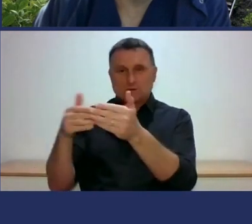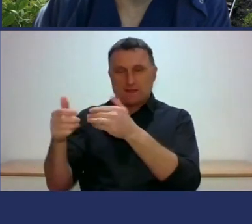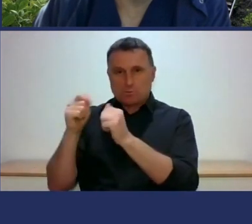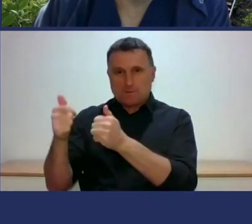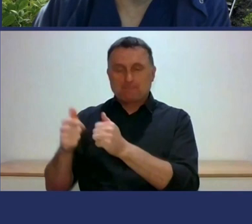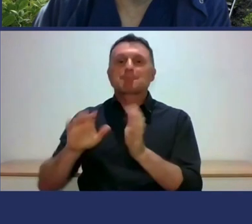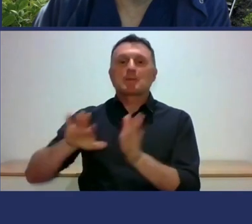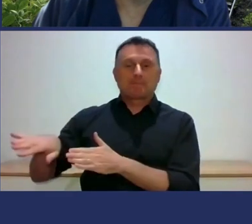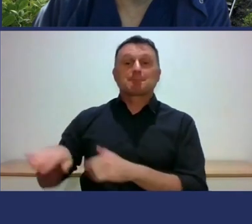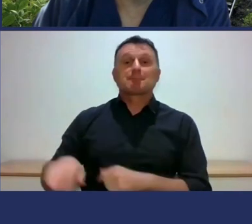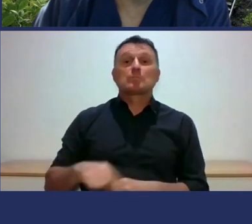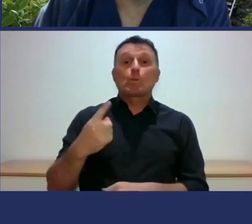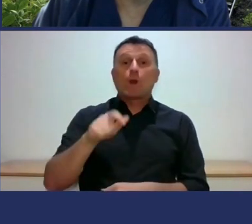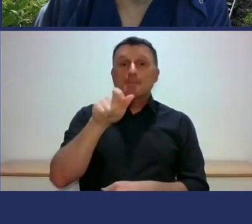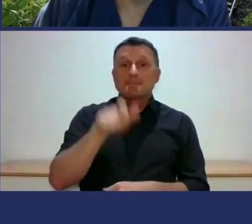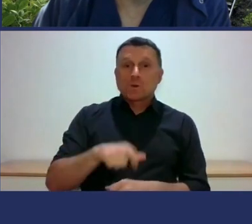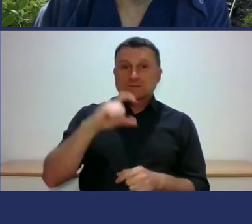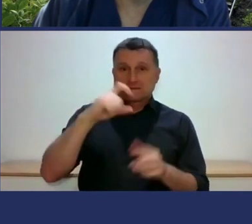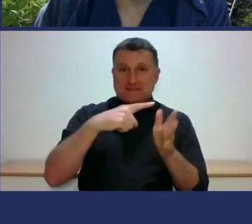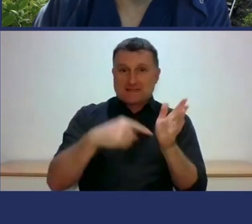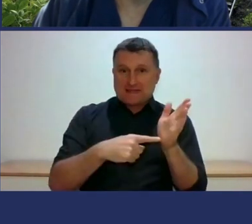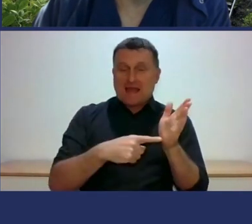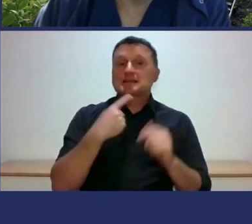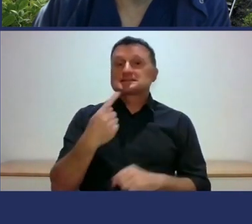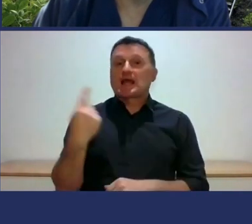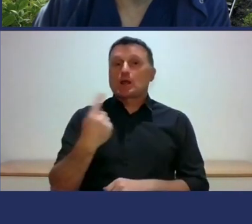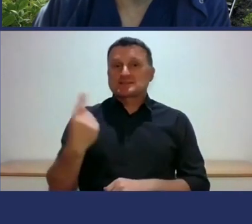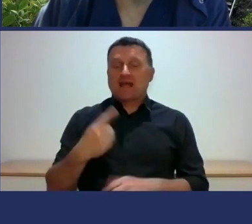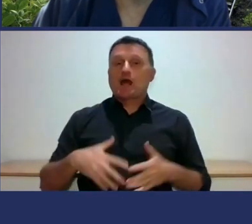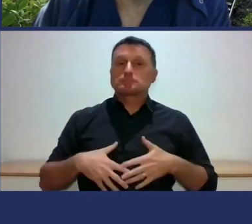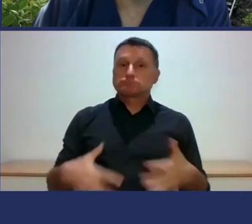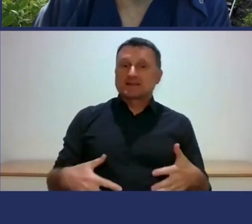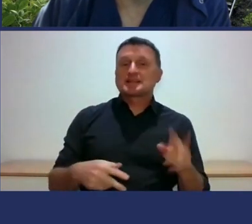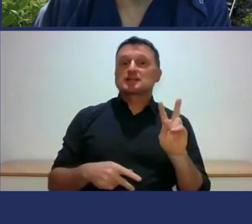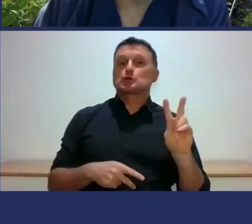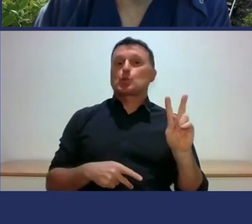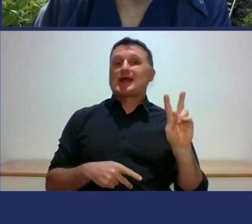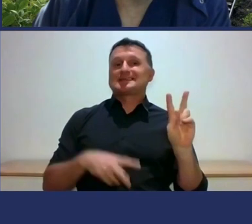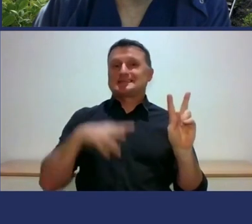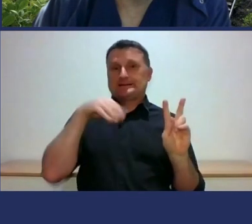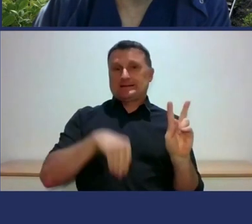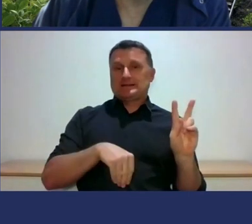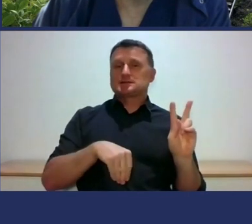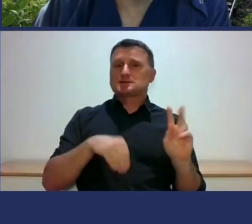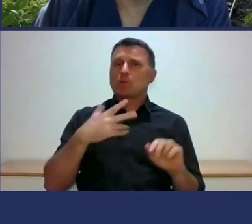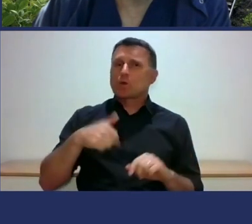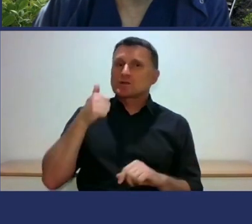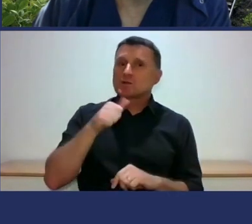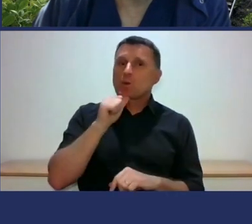know, Kat is pregnant with twins. Congratulations, Kat. Is the vaccine safe for multiple pregnancies? And is there